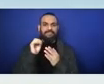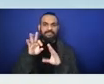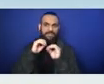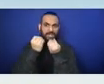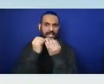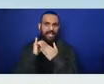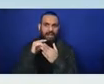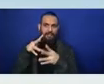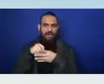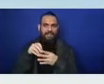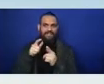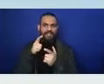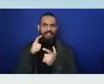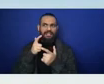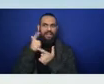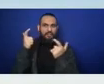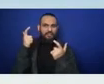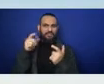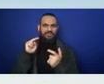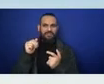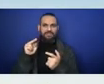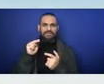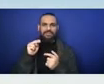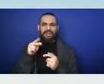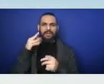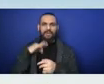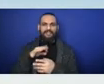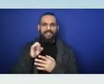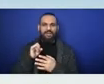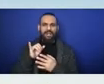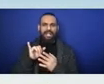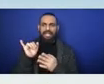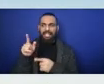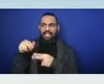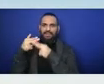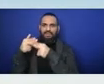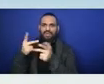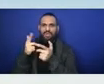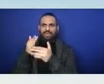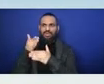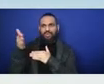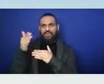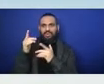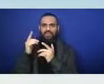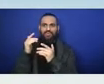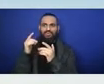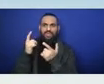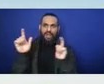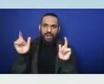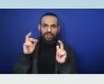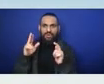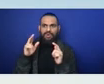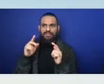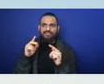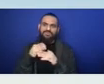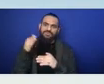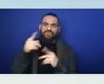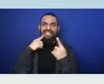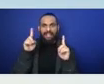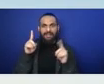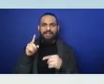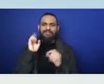the 501(c) labor and agricultural organizations, and some of the local community organizations of